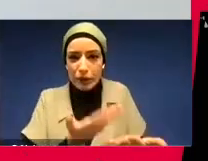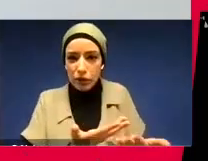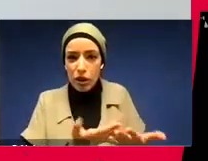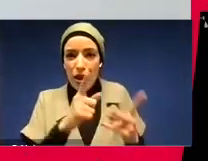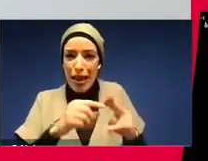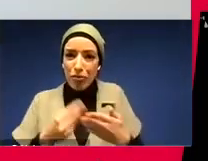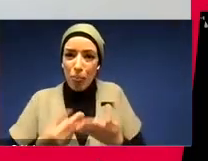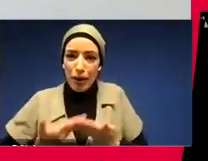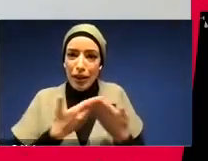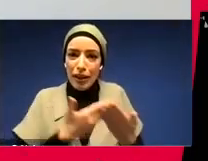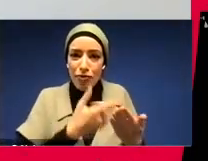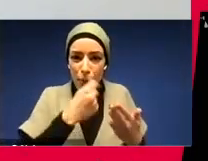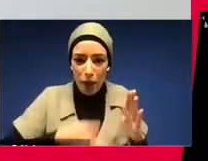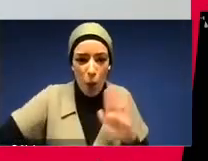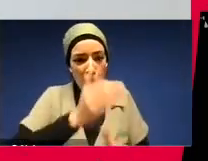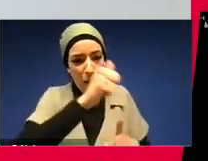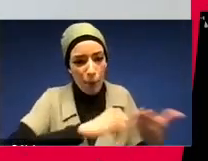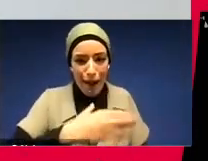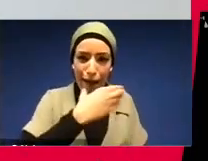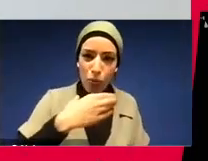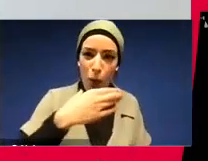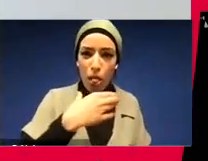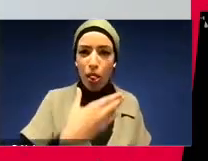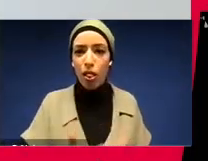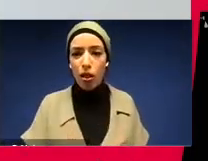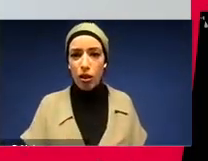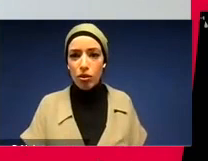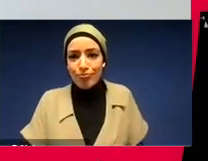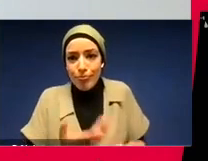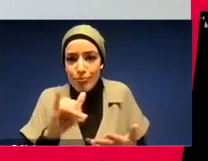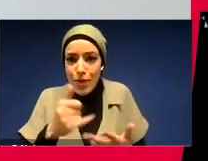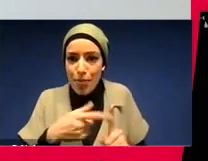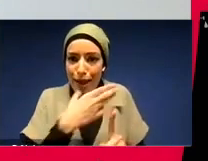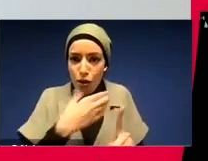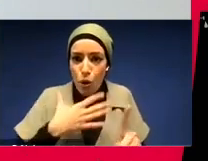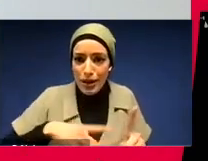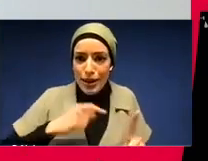buy some alcohol. Well, what if that's what keeps them warm at night?